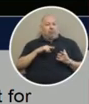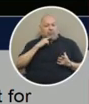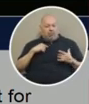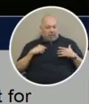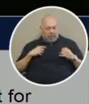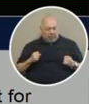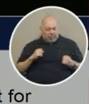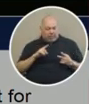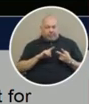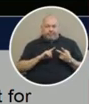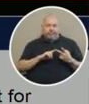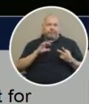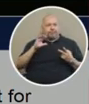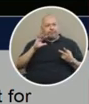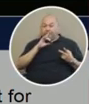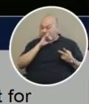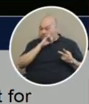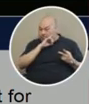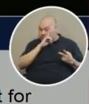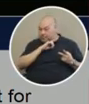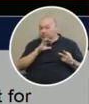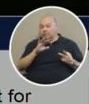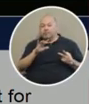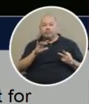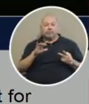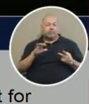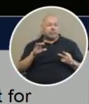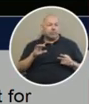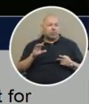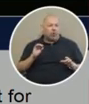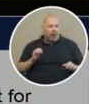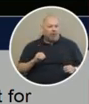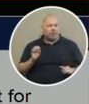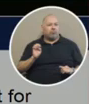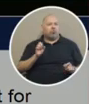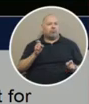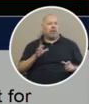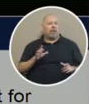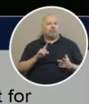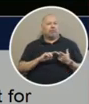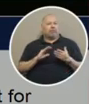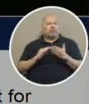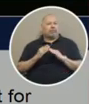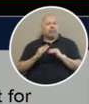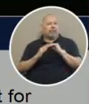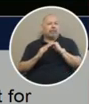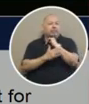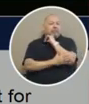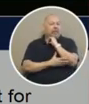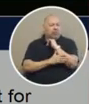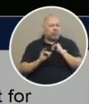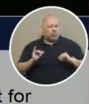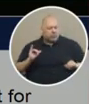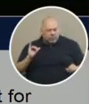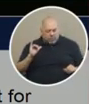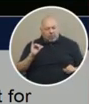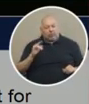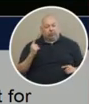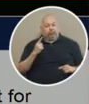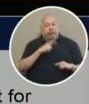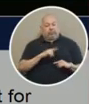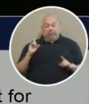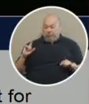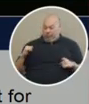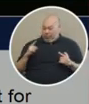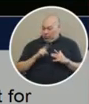Health, the Office of Emergency Management, basically a city and county-wide effort. To date,